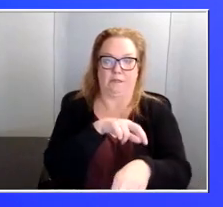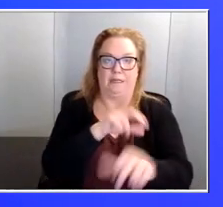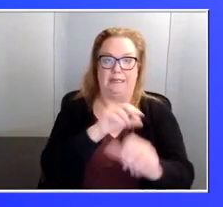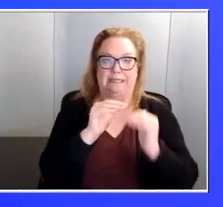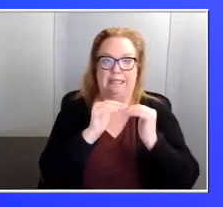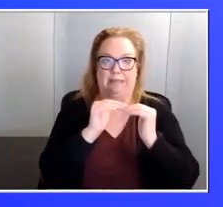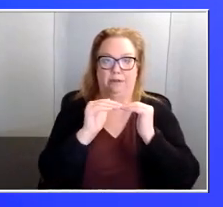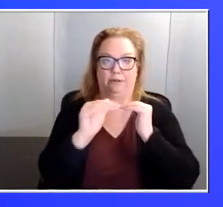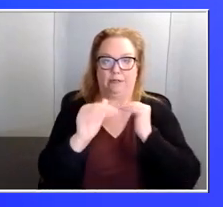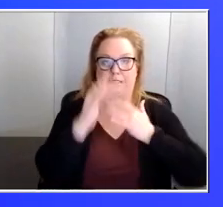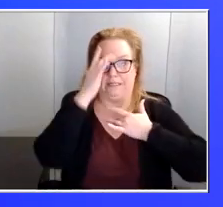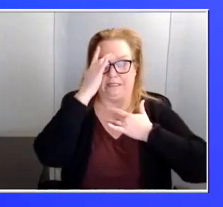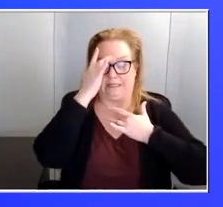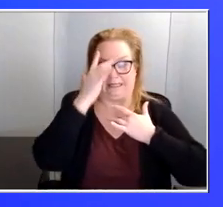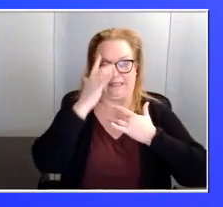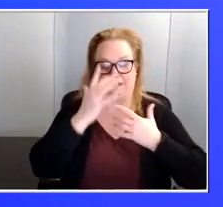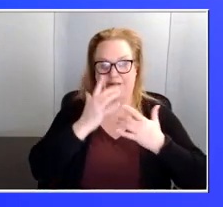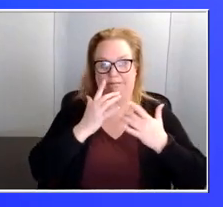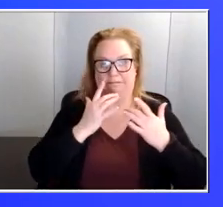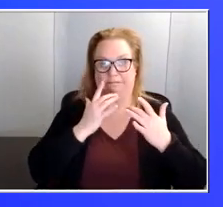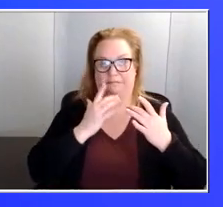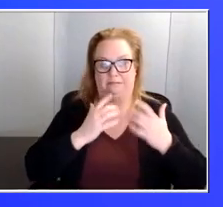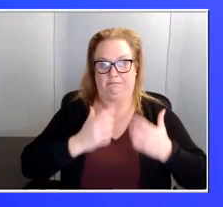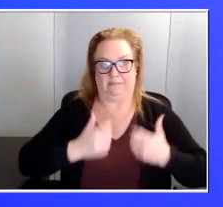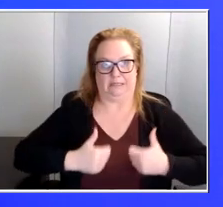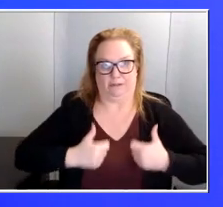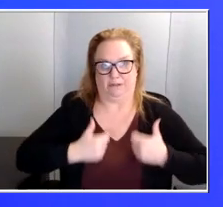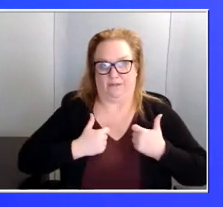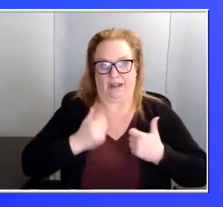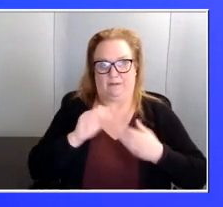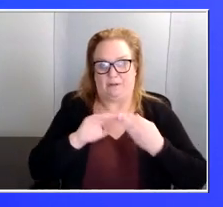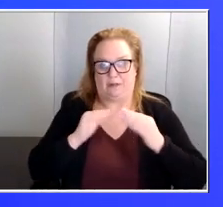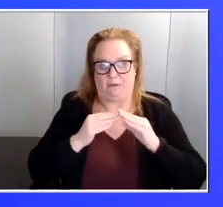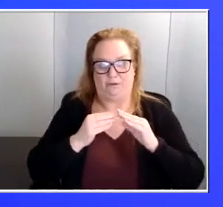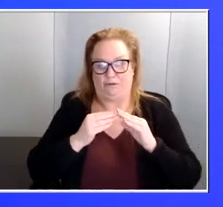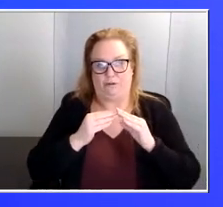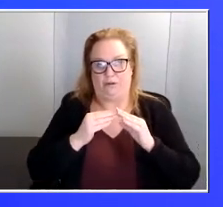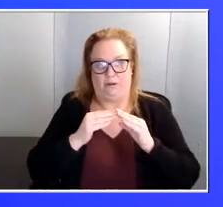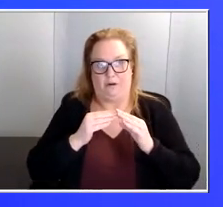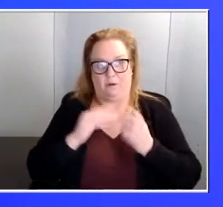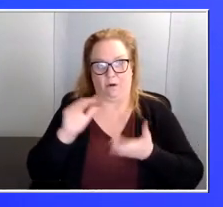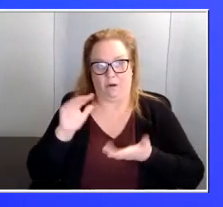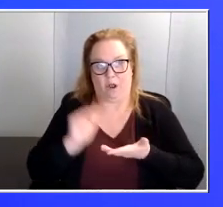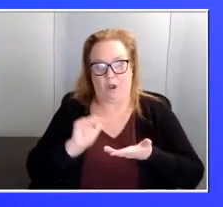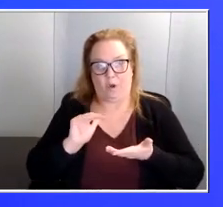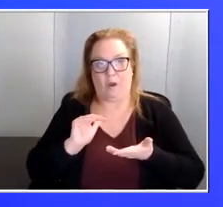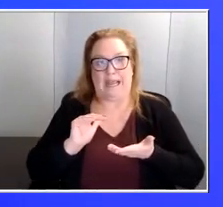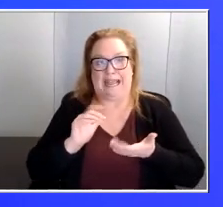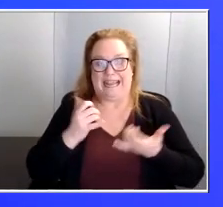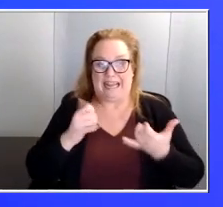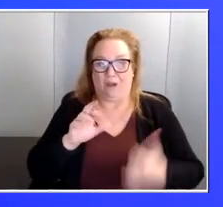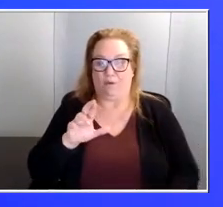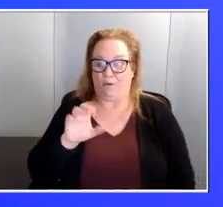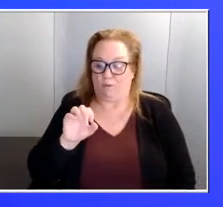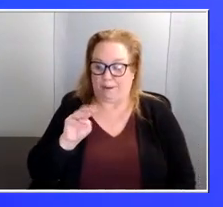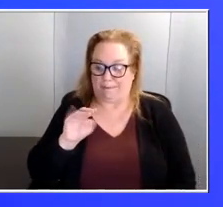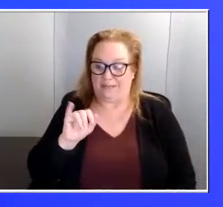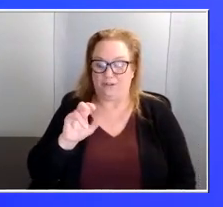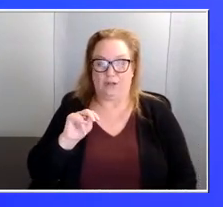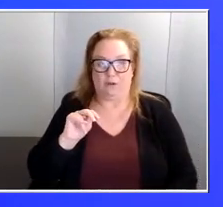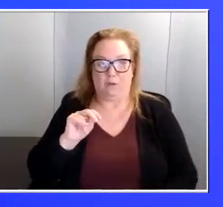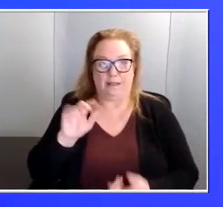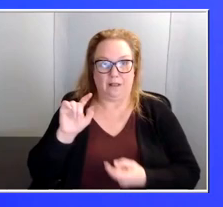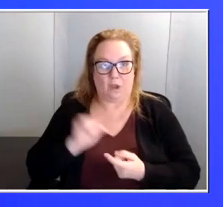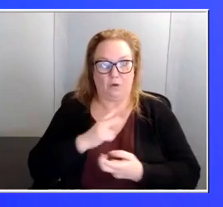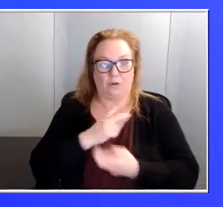and they barely stay alive after that. And now we're seeing that these patients are going to remission. That's really impressive, with minimum toxicity comparing to the old chemotherapy